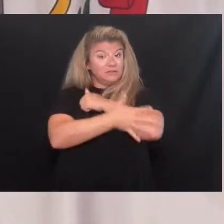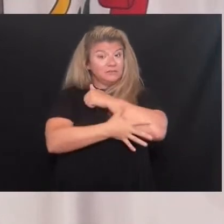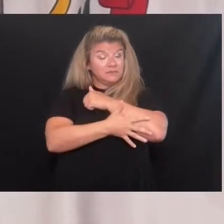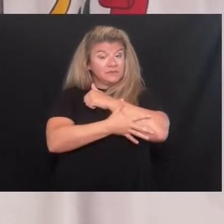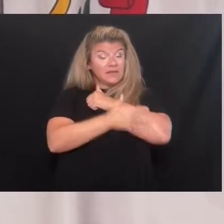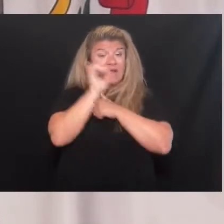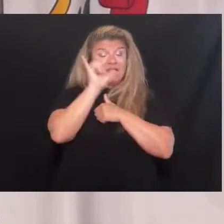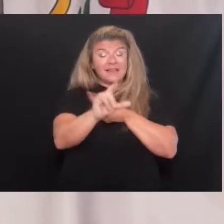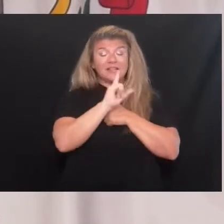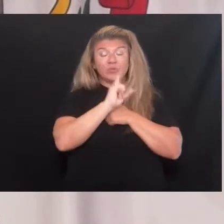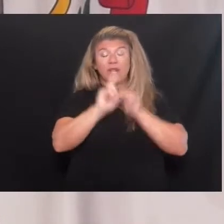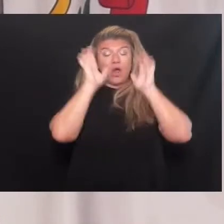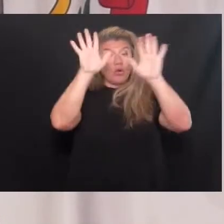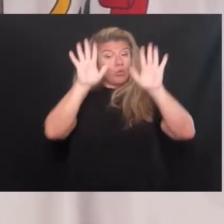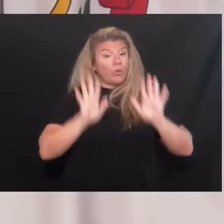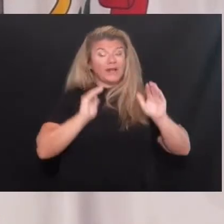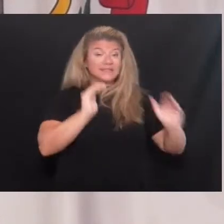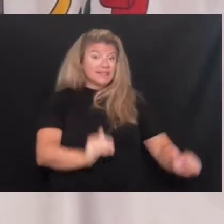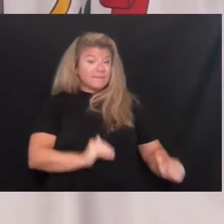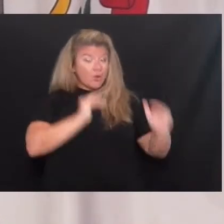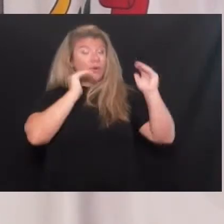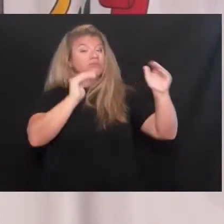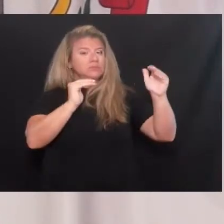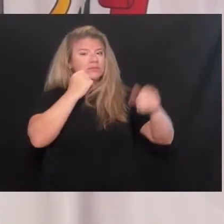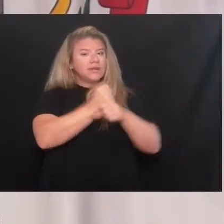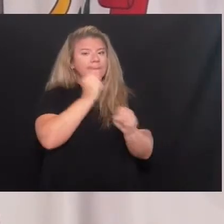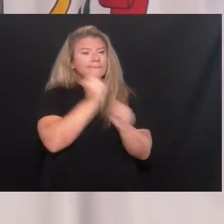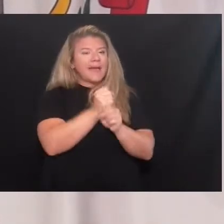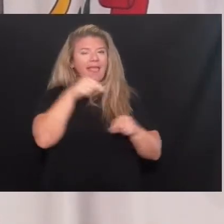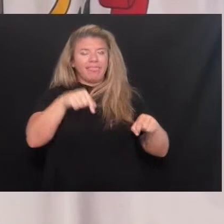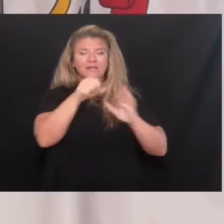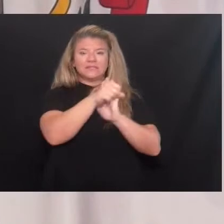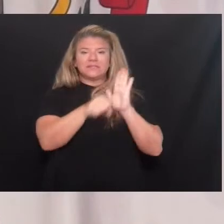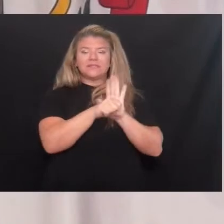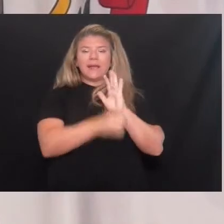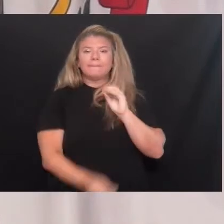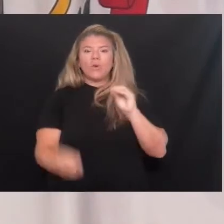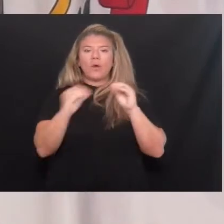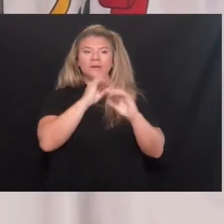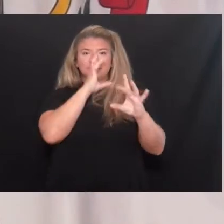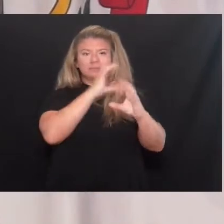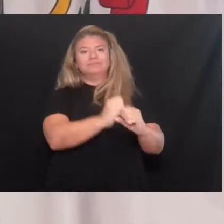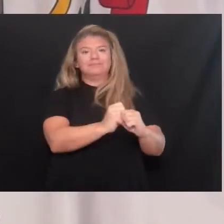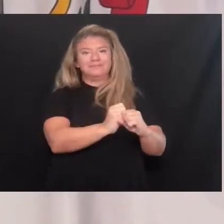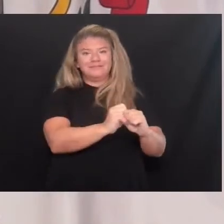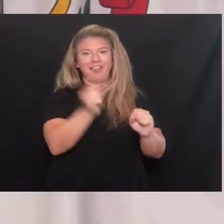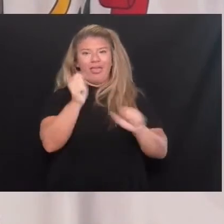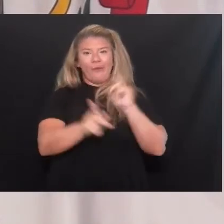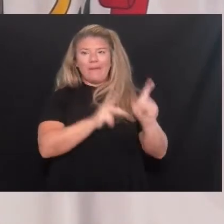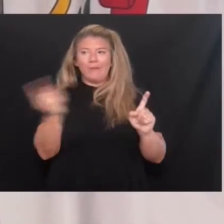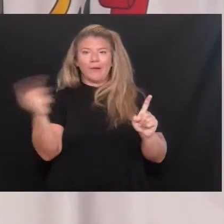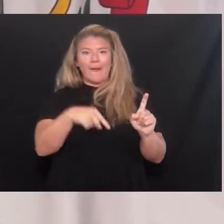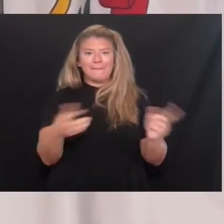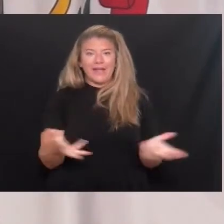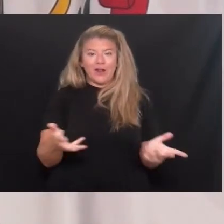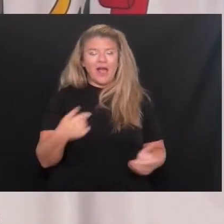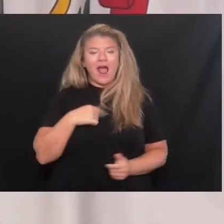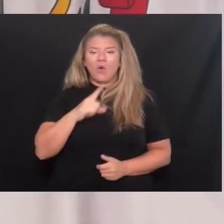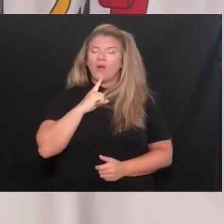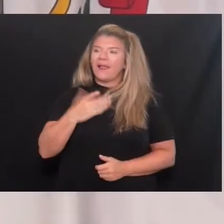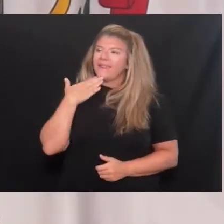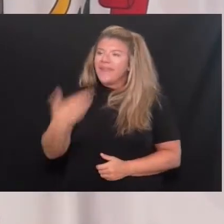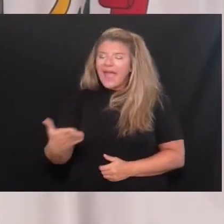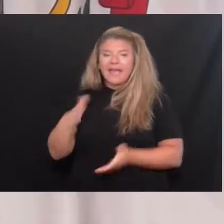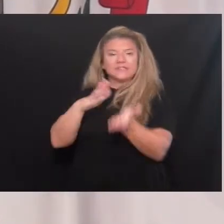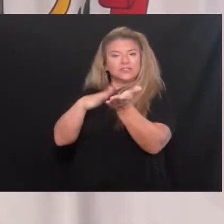great step forward and everything. It'll just make our state more and more and more attractive to others. And I salute the legislature and thank them